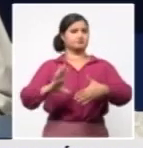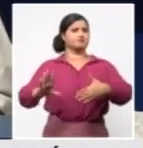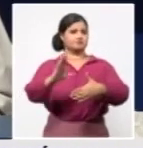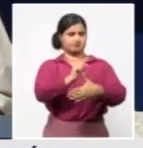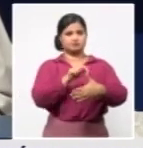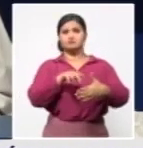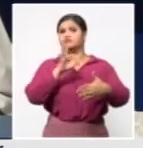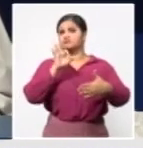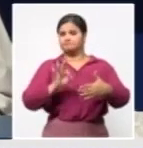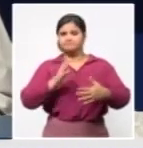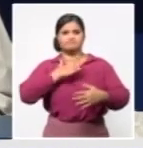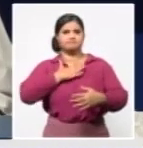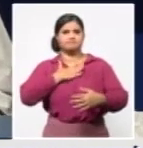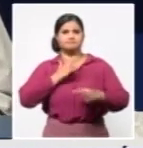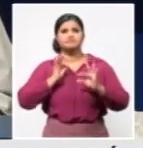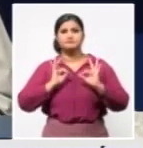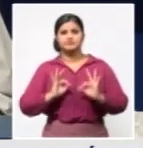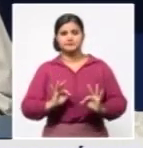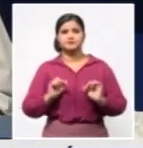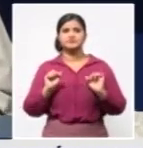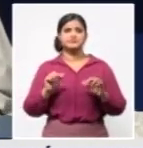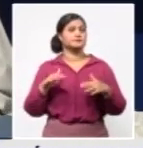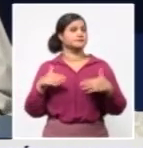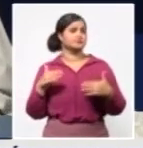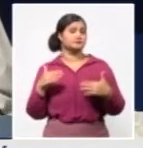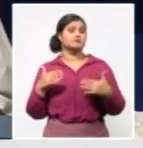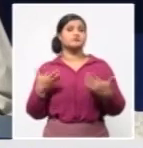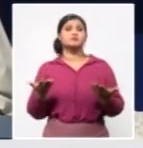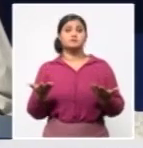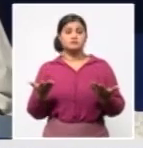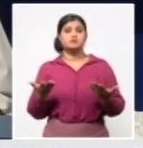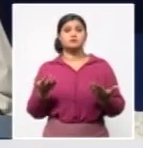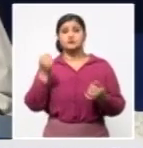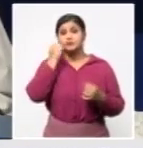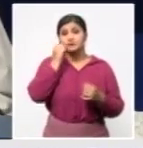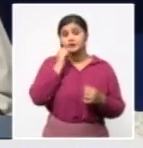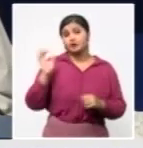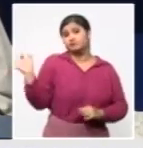and Mexico in order of confirmed cases. This is the